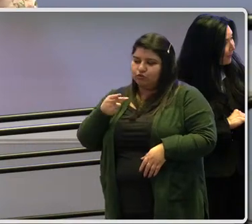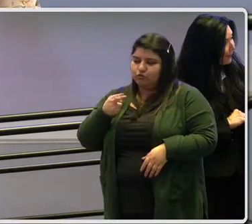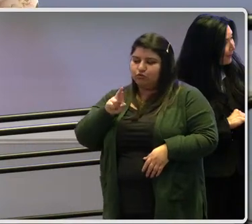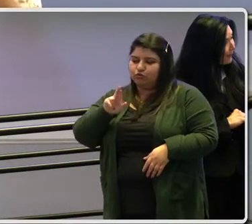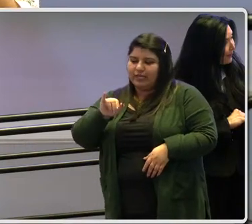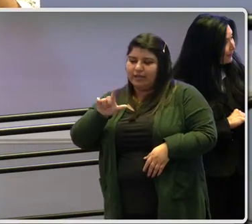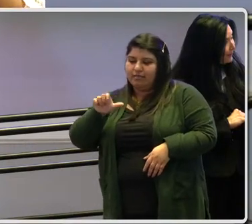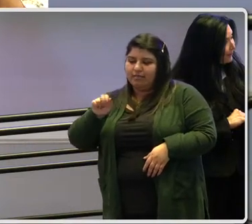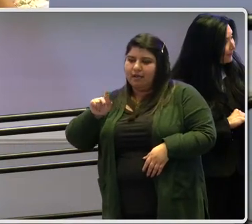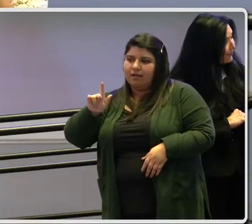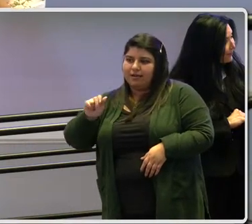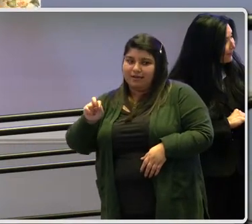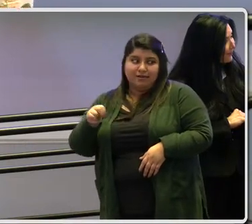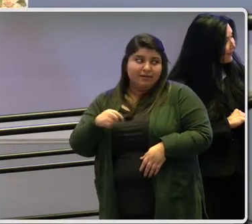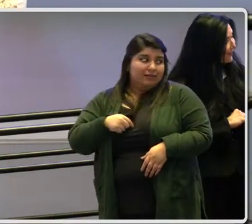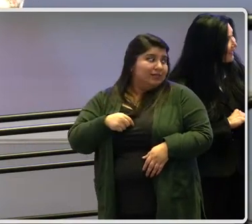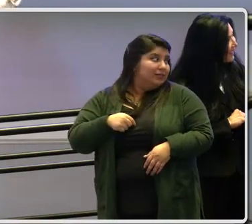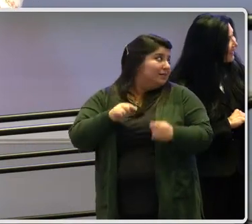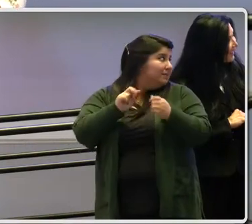everything.